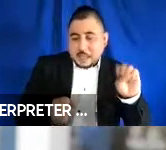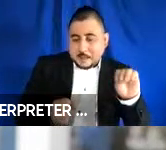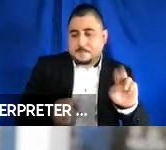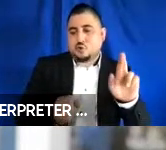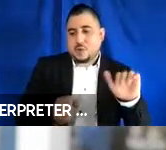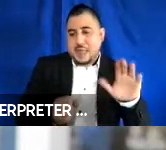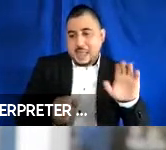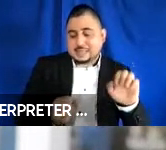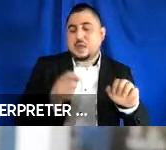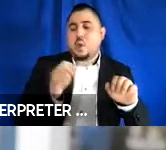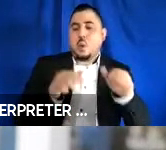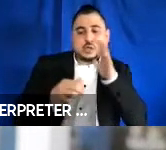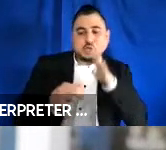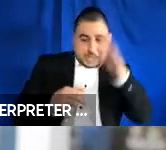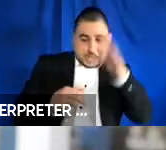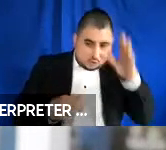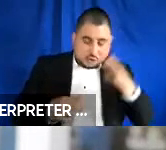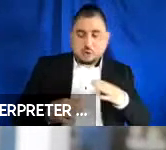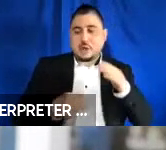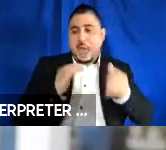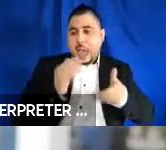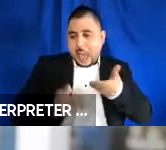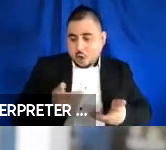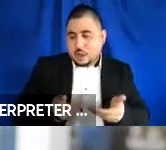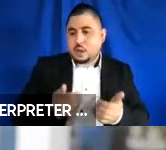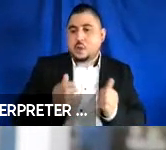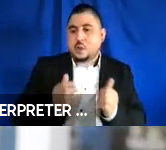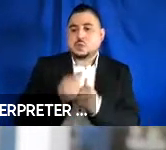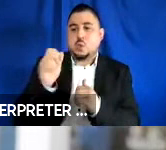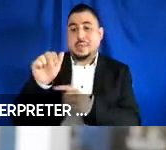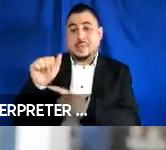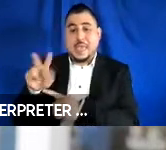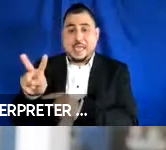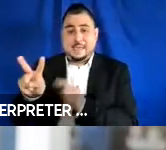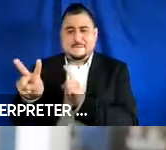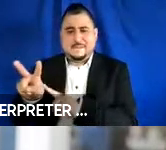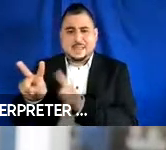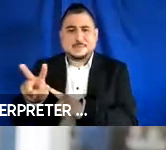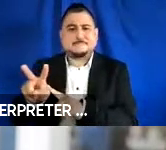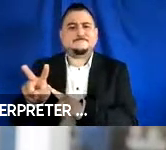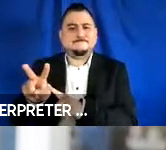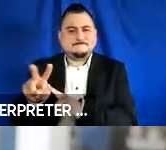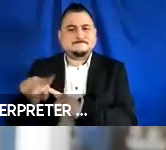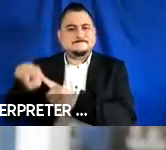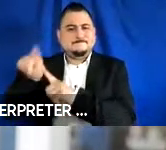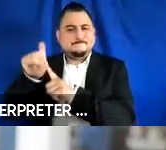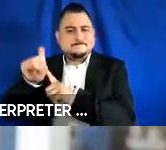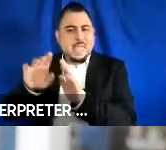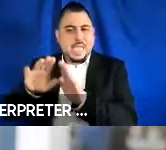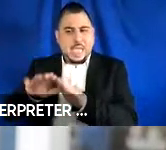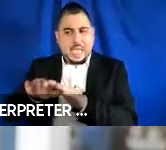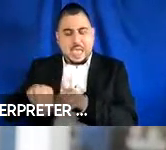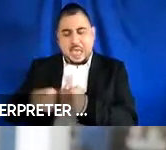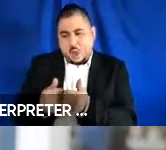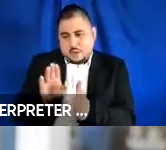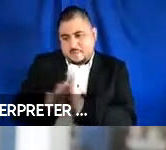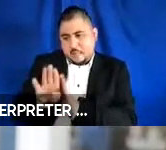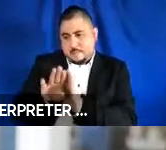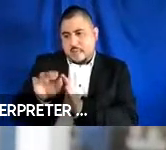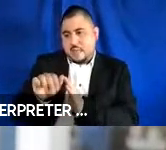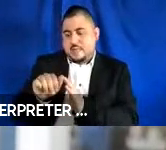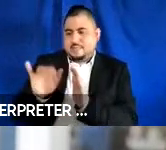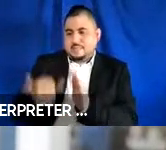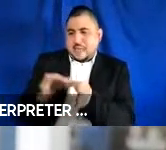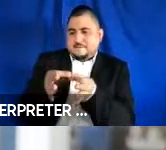and hiring. So in the case of automated vehicles, we can imagine that if you have an algorithm determining